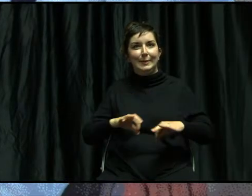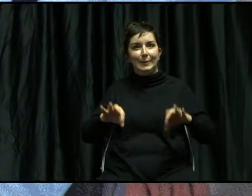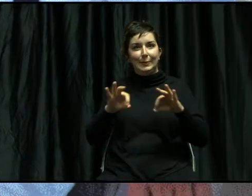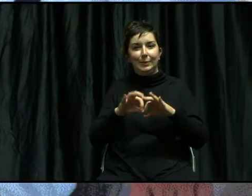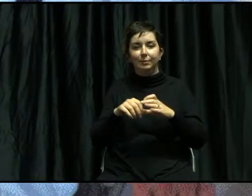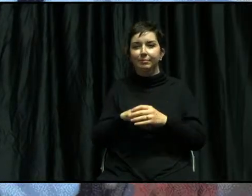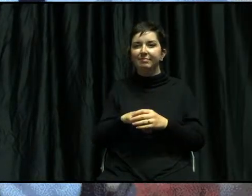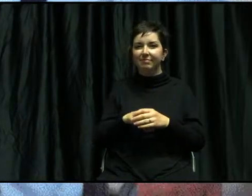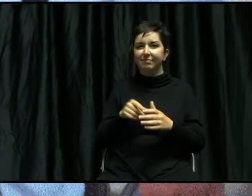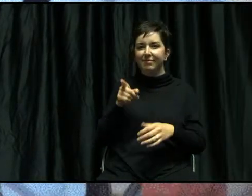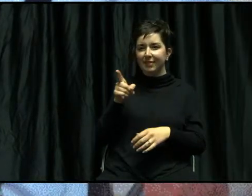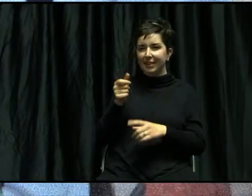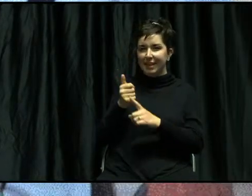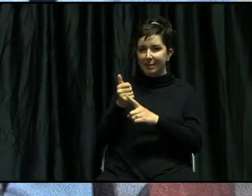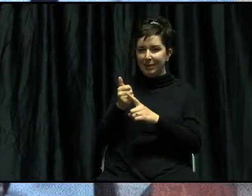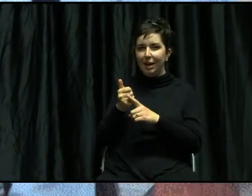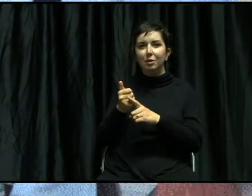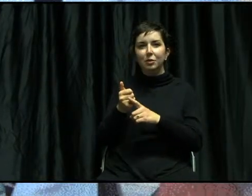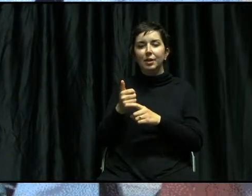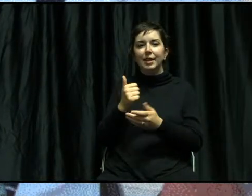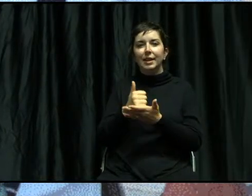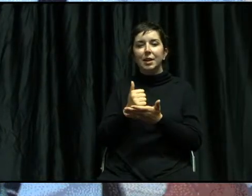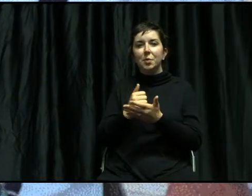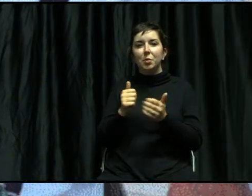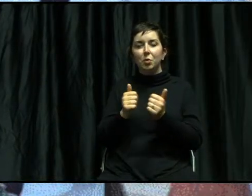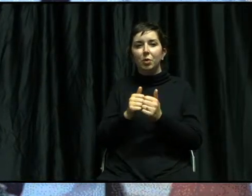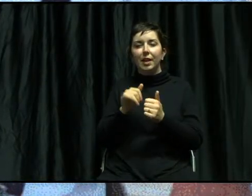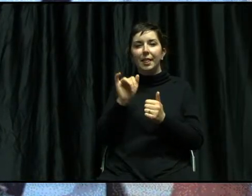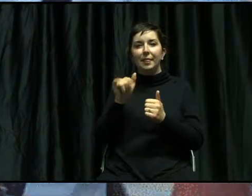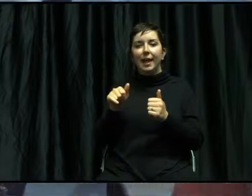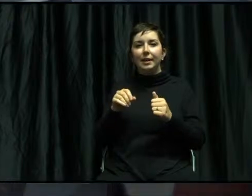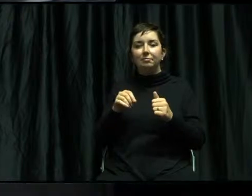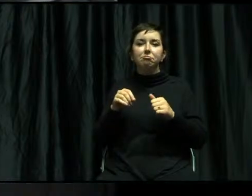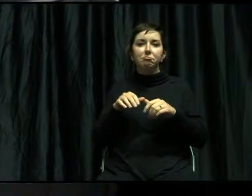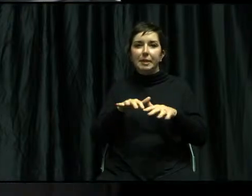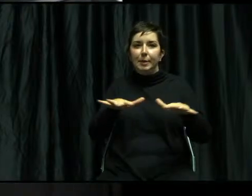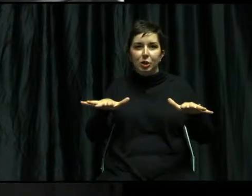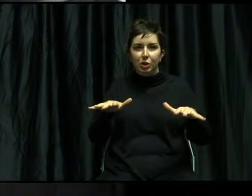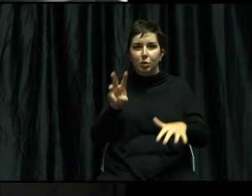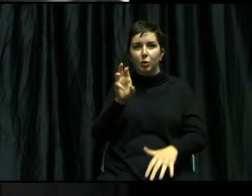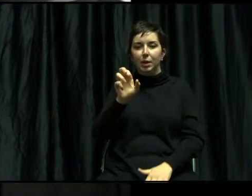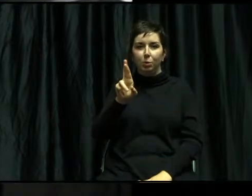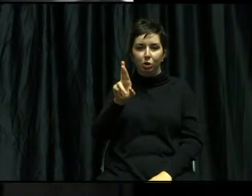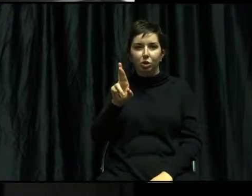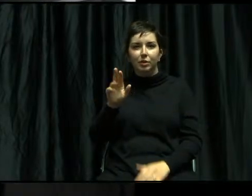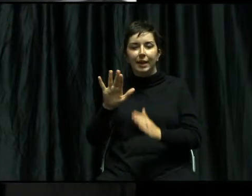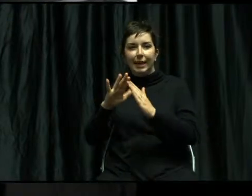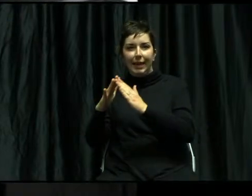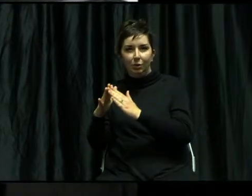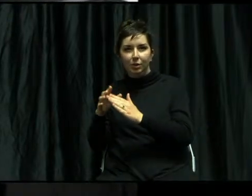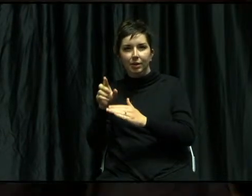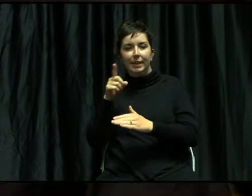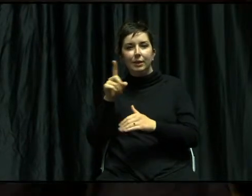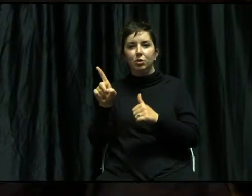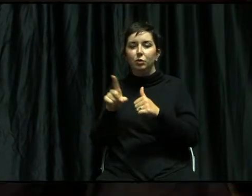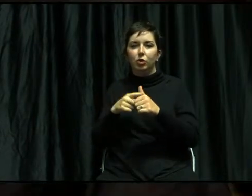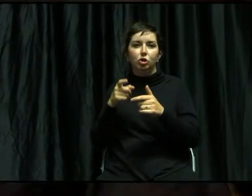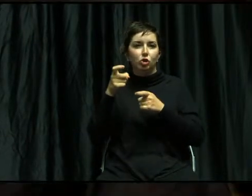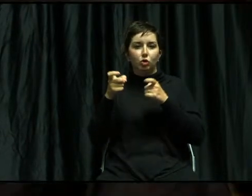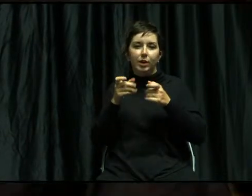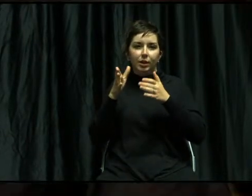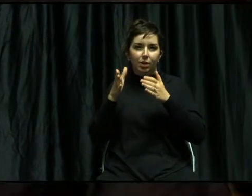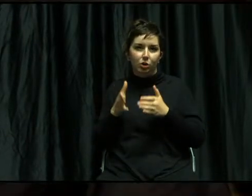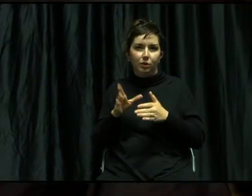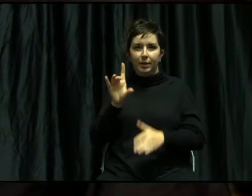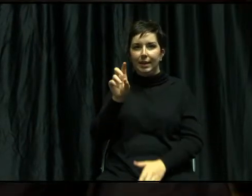Dr. Sessions was instrumental in WSU's expansion to Davis County, serving as the first director of the Davis campus. Best